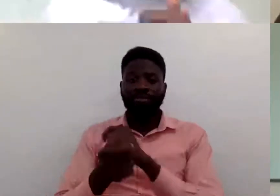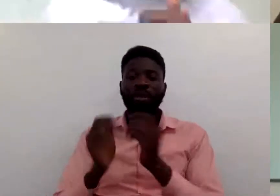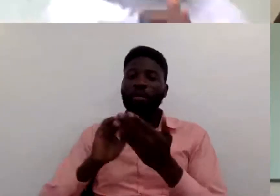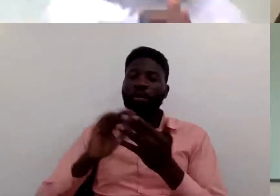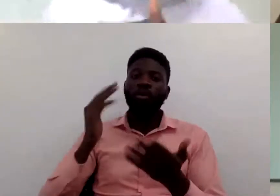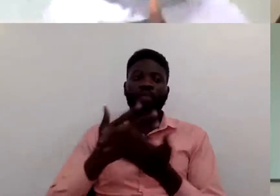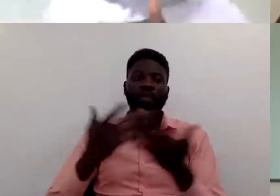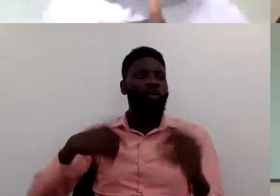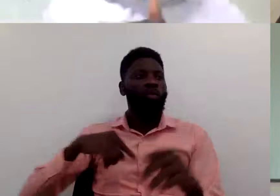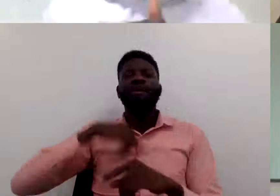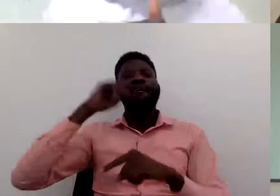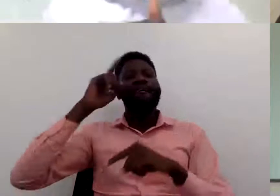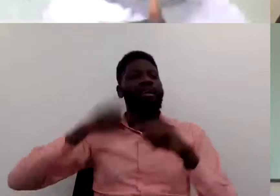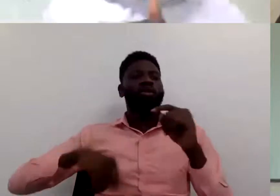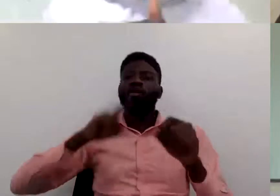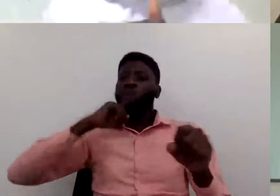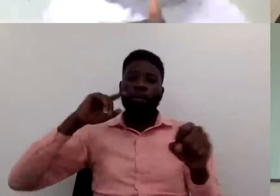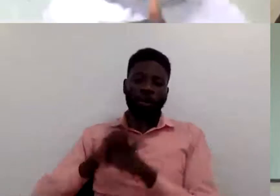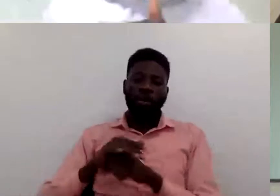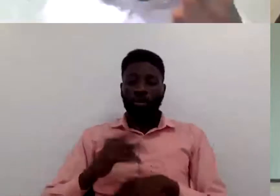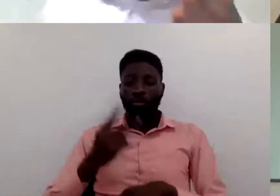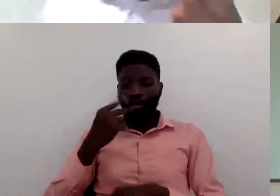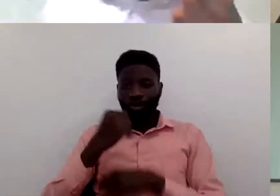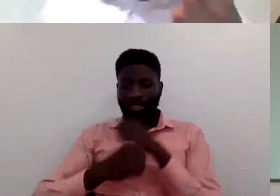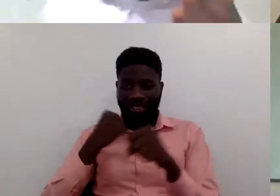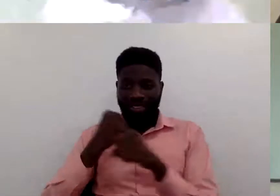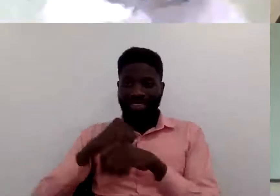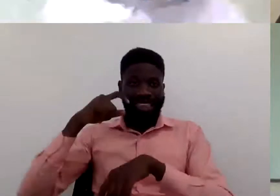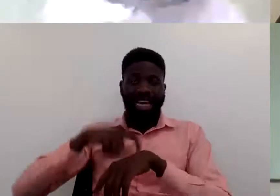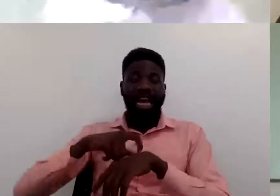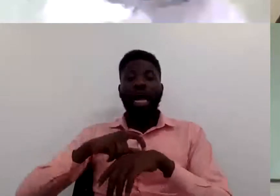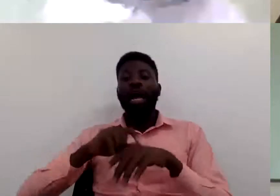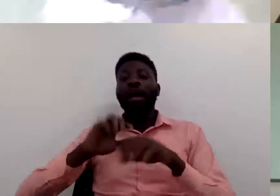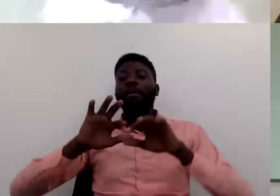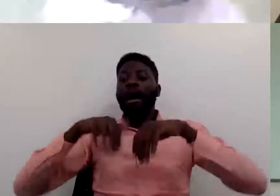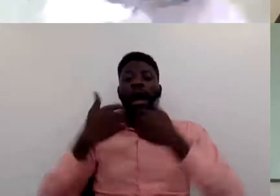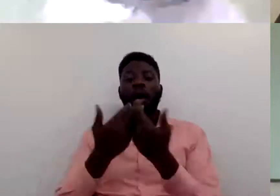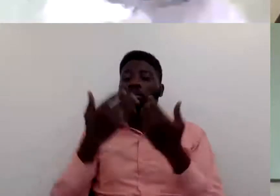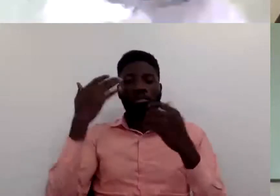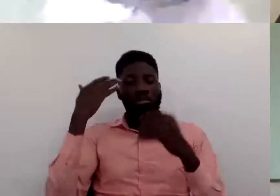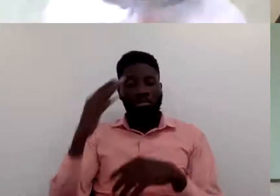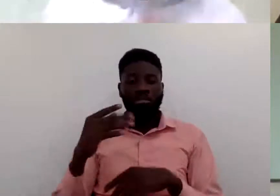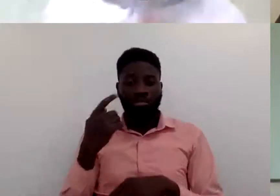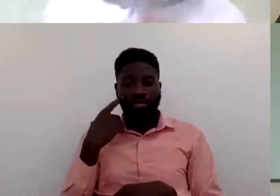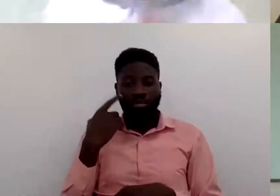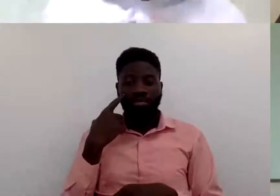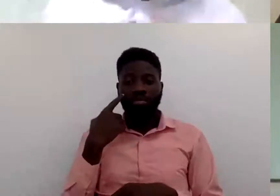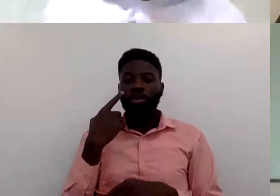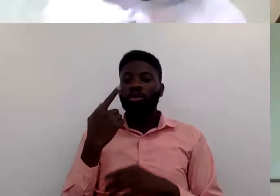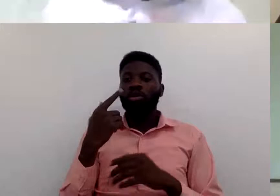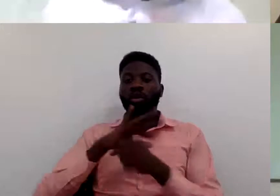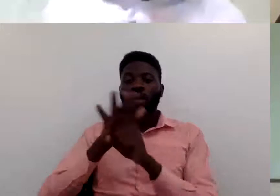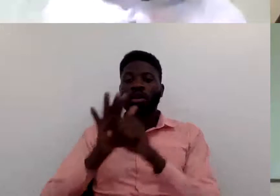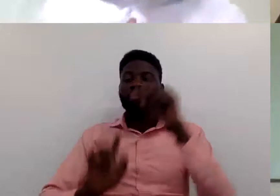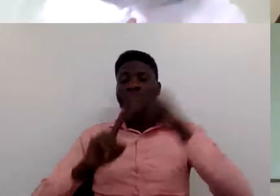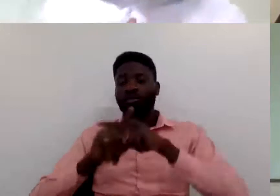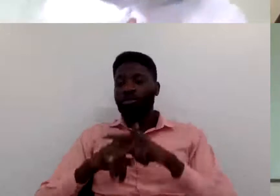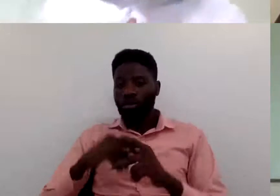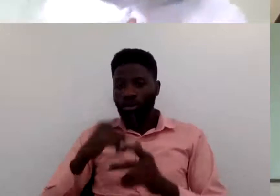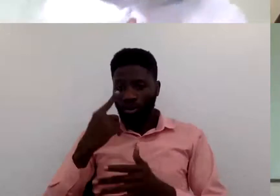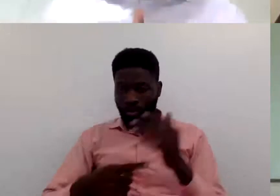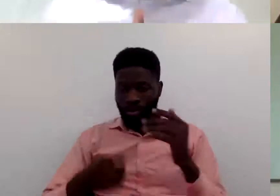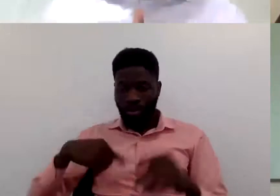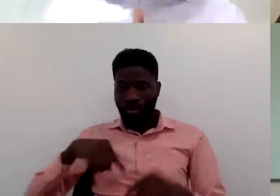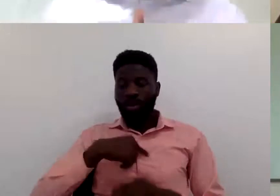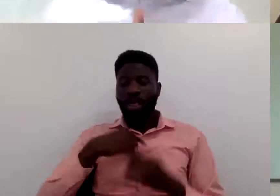cannot even guarantee in 2 years' time what it will look like. I mean, look at what the pandemic has done. Now we can sit here in